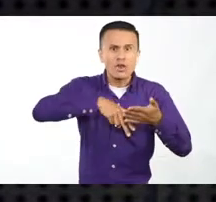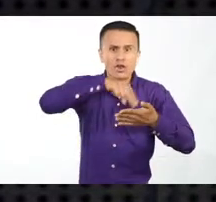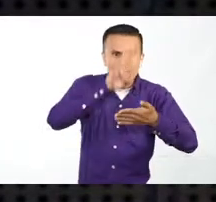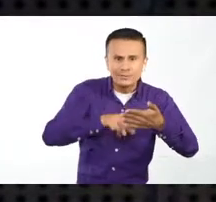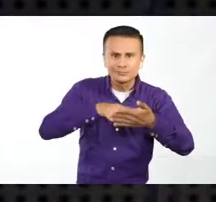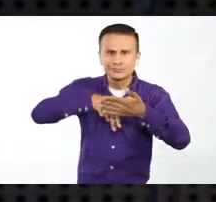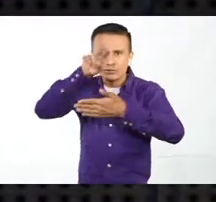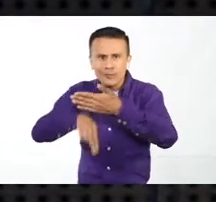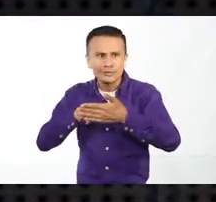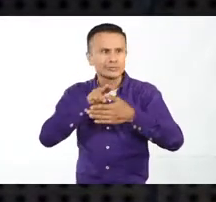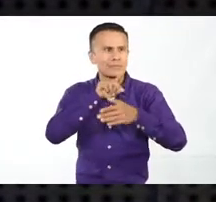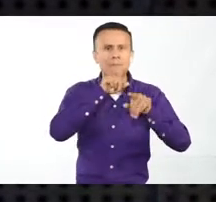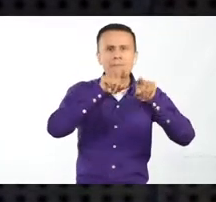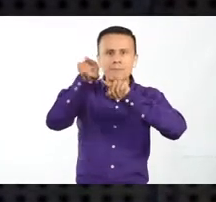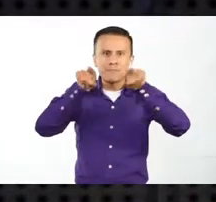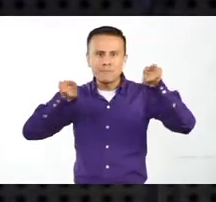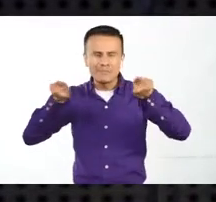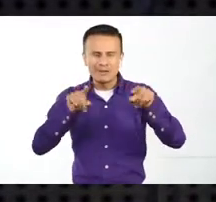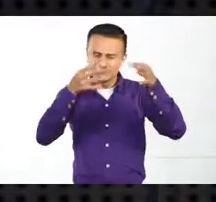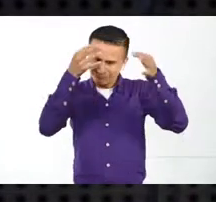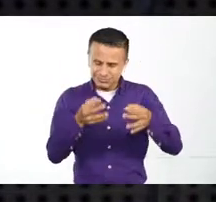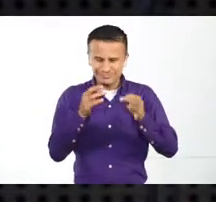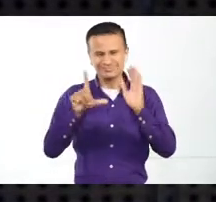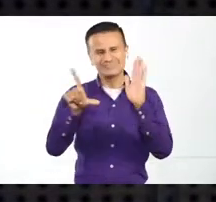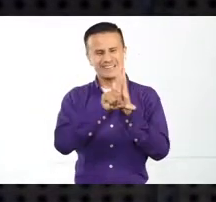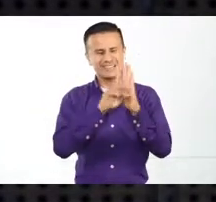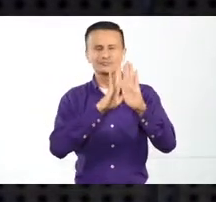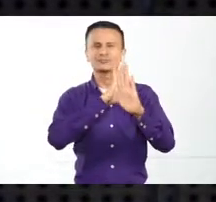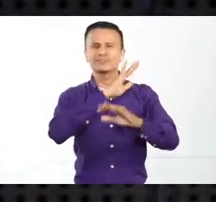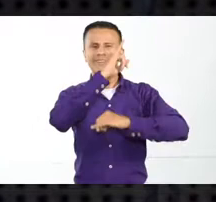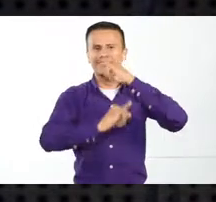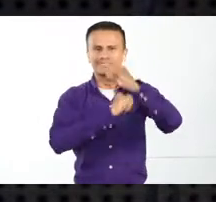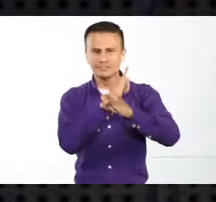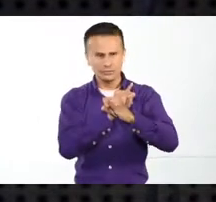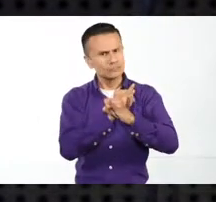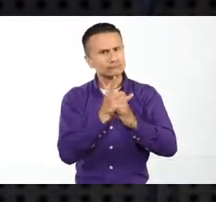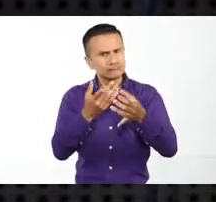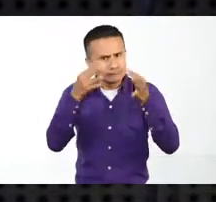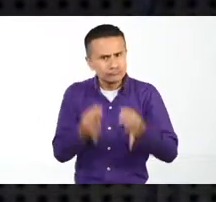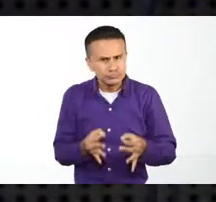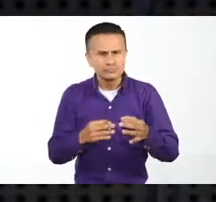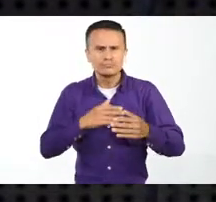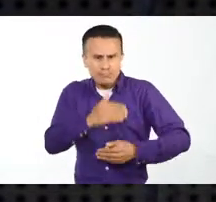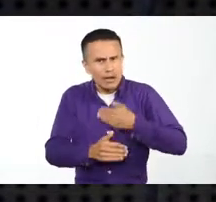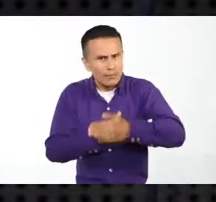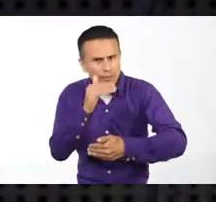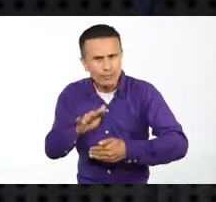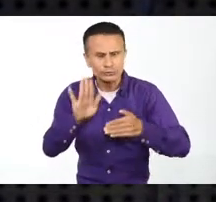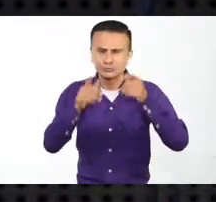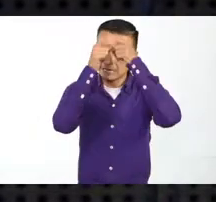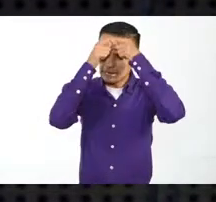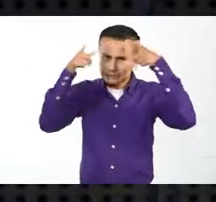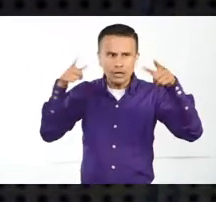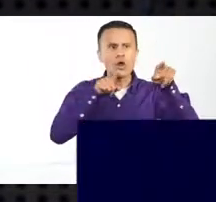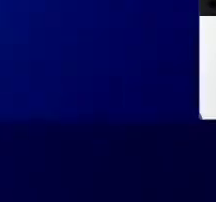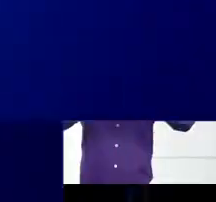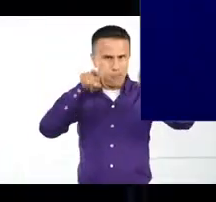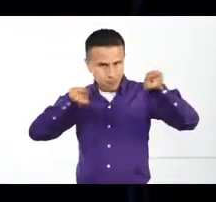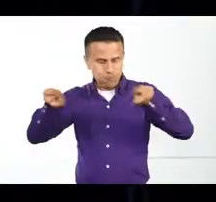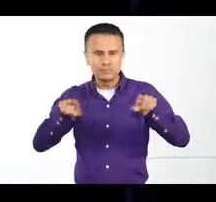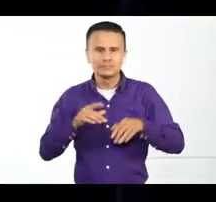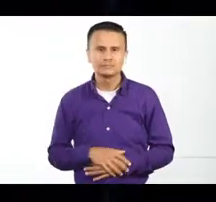Several conventions have enriched this right in international law, placing binding commitments on ratifying